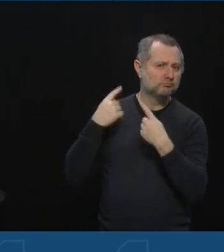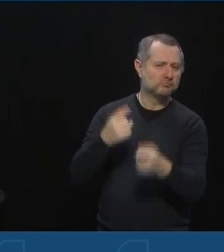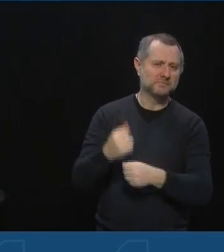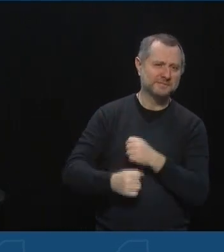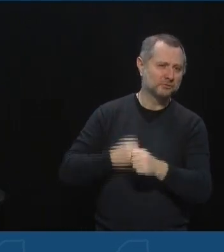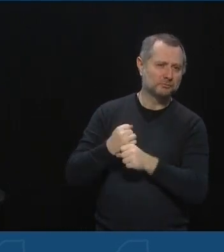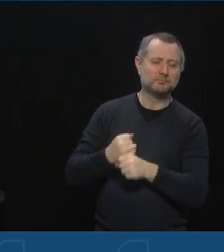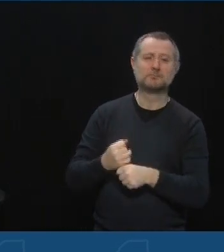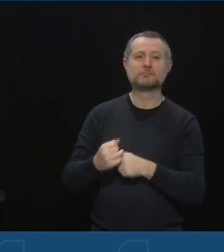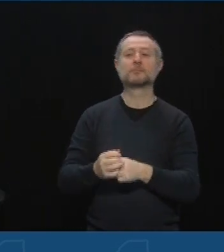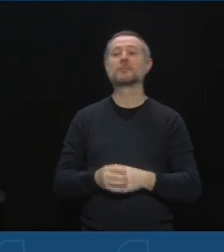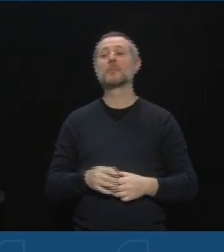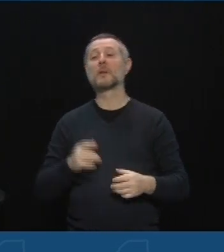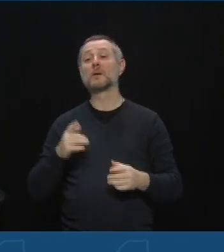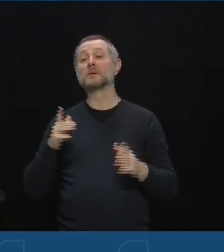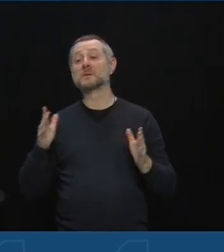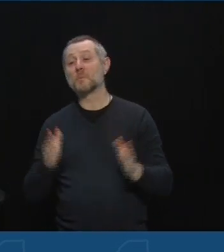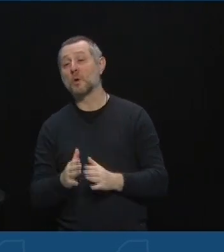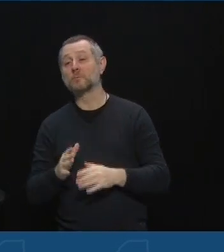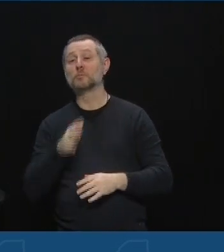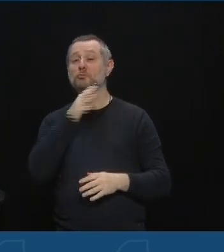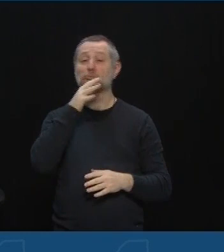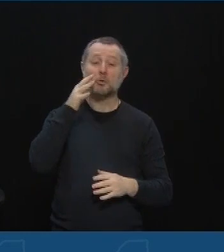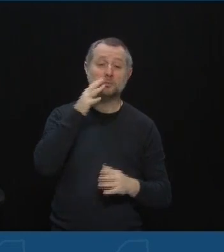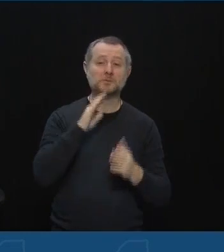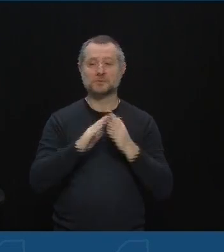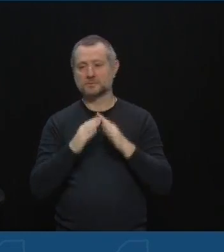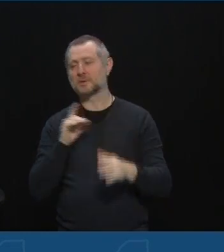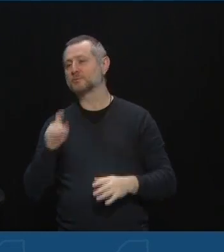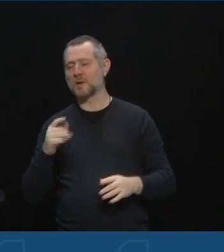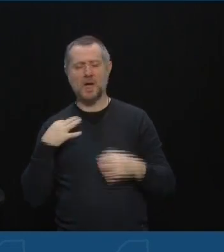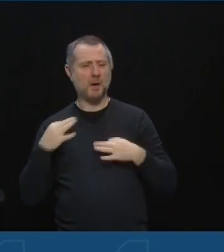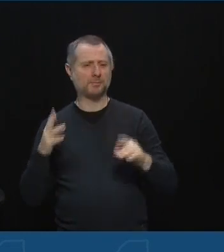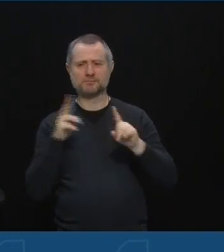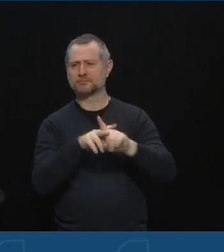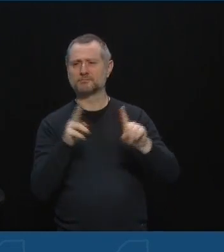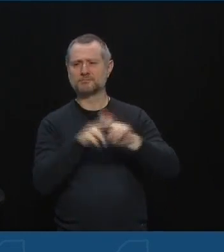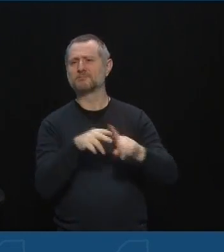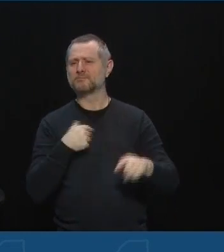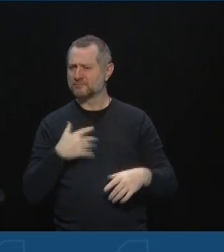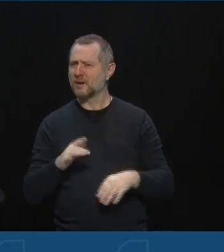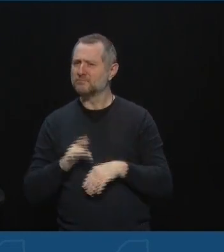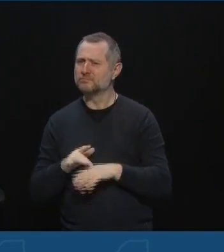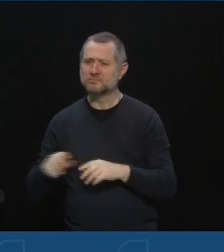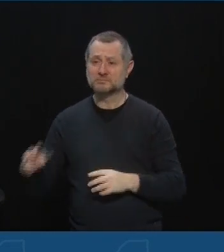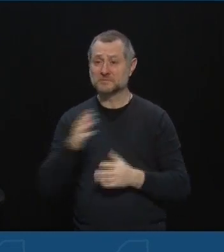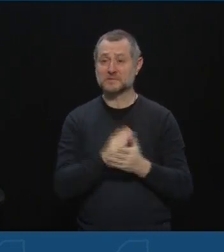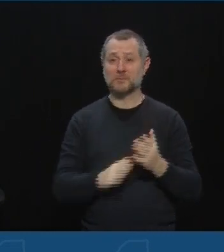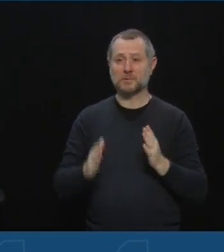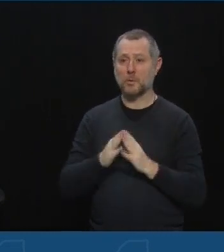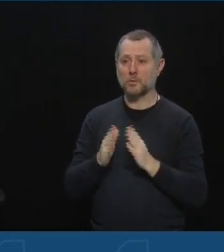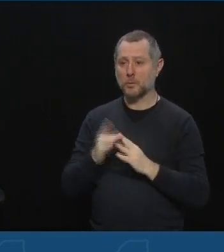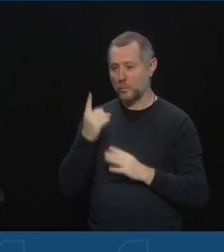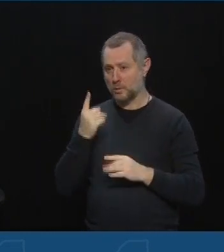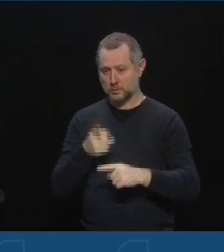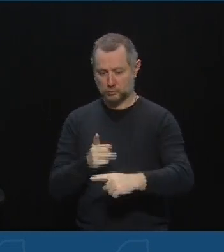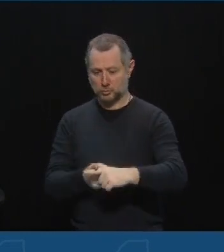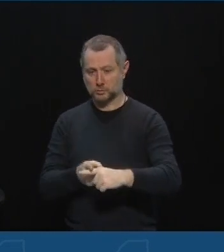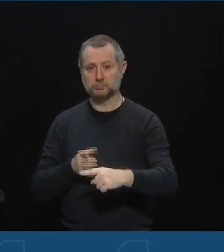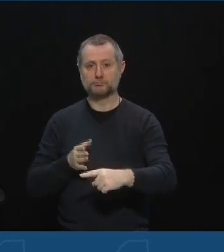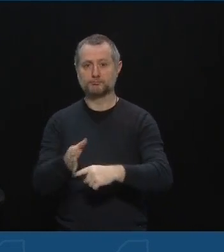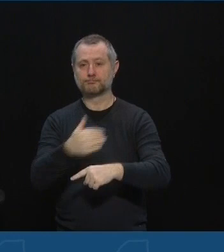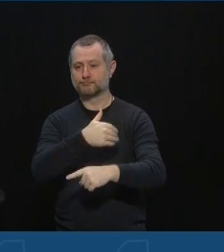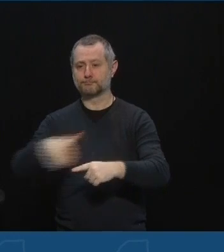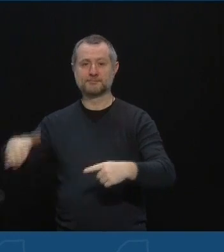and rural communities need to apply as well. Some communities, and I've been to all of them, they're literally an intersection. But that might be a little bit run down. It might have